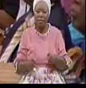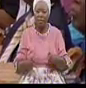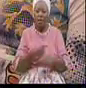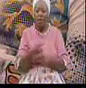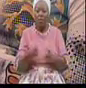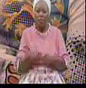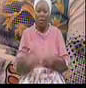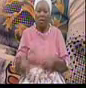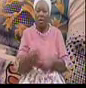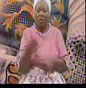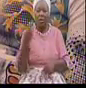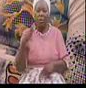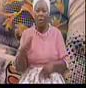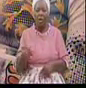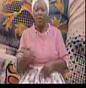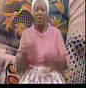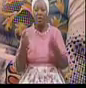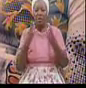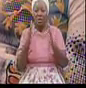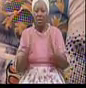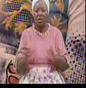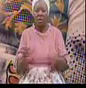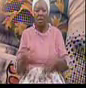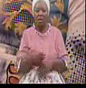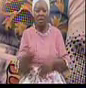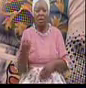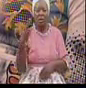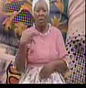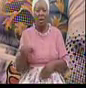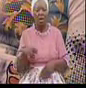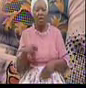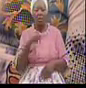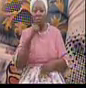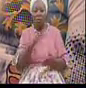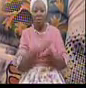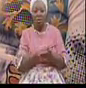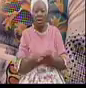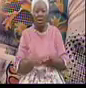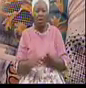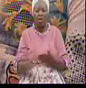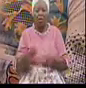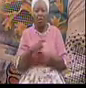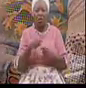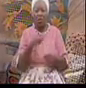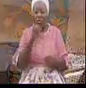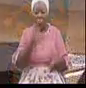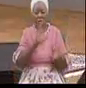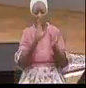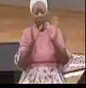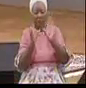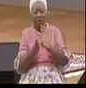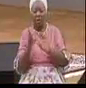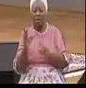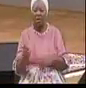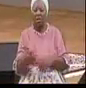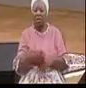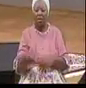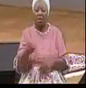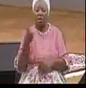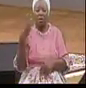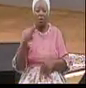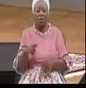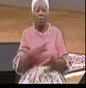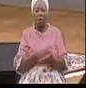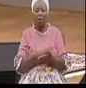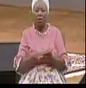were sinners, they were unclean. When they were unconverted, they were unclean.